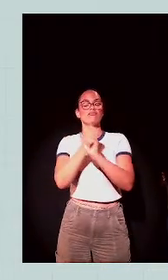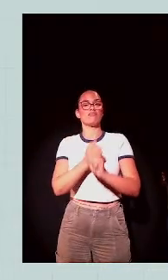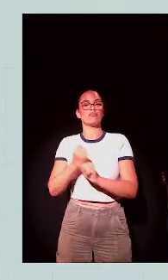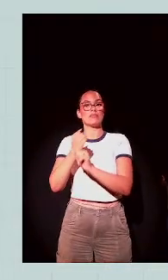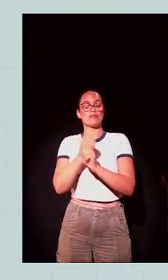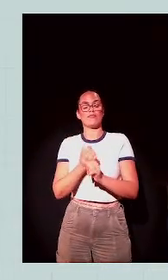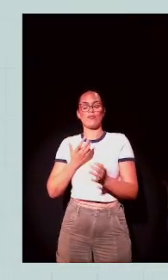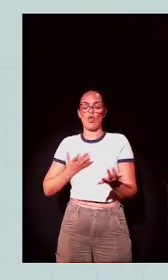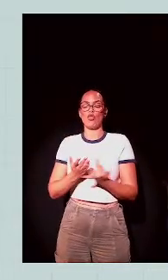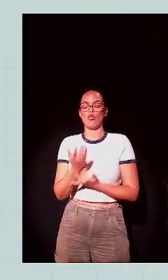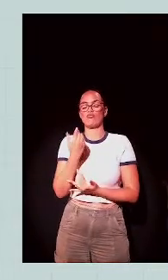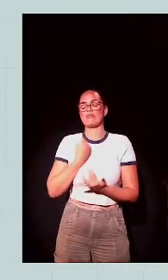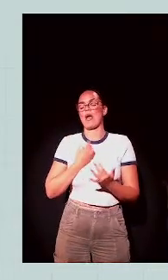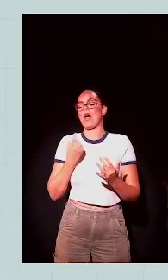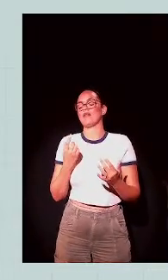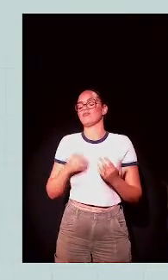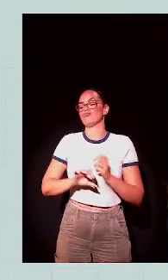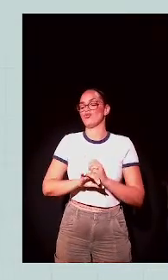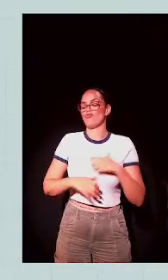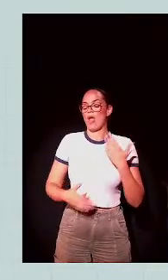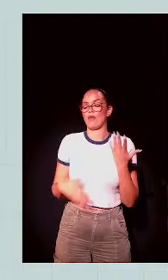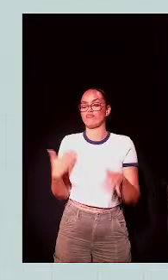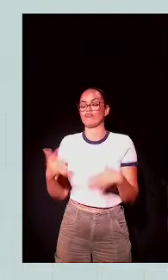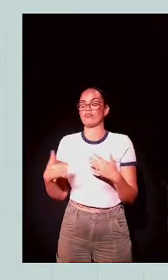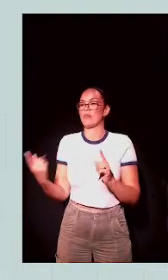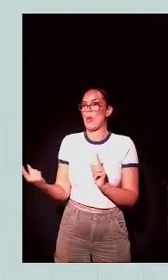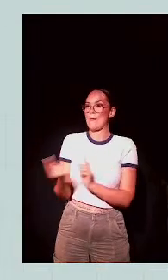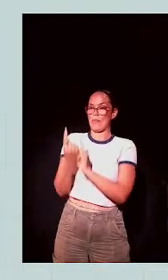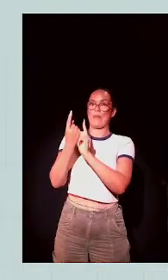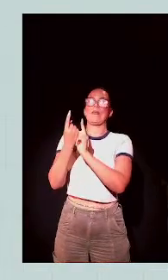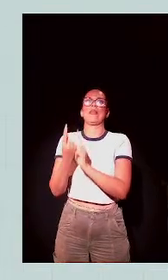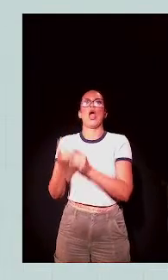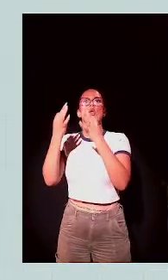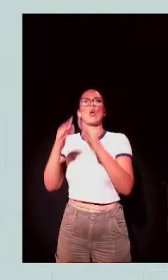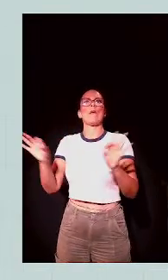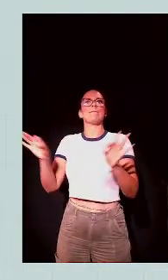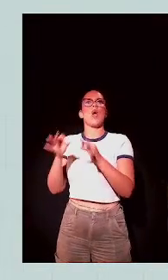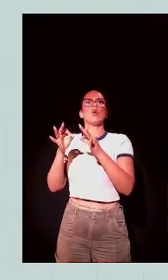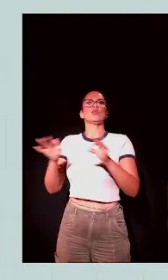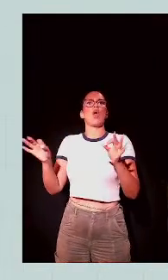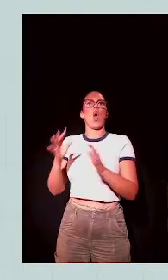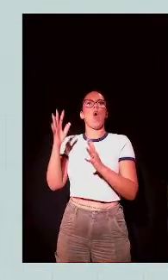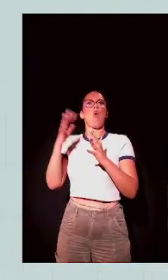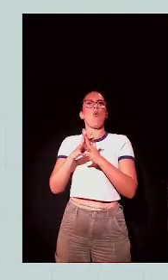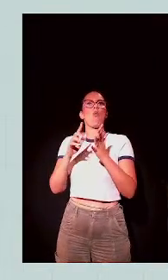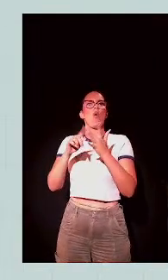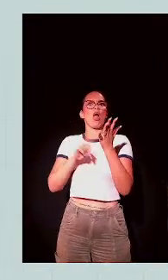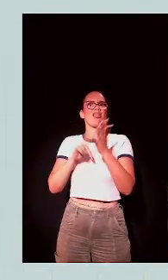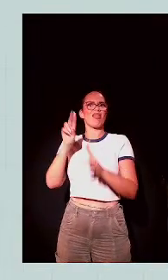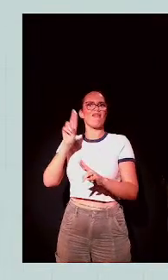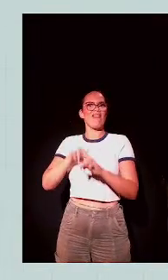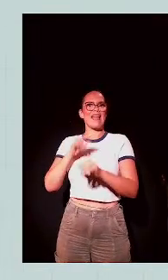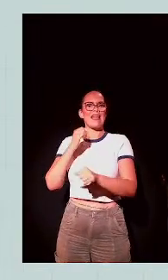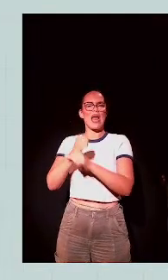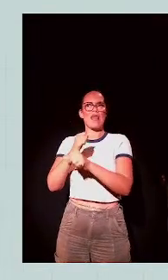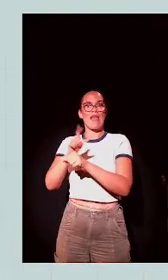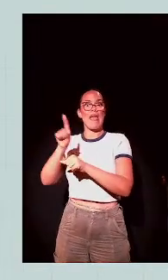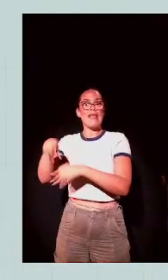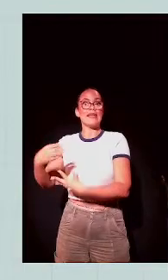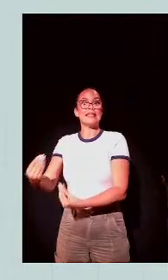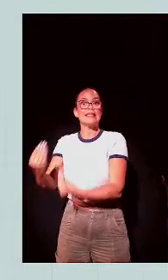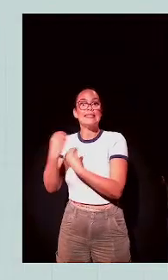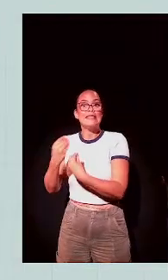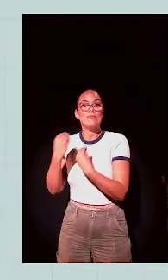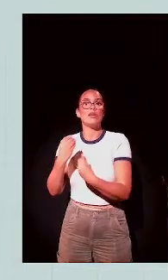I literally bumped into the composer Rolf Gallagher. He sort of agreed to teach me audio programming and